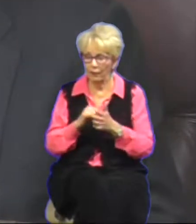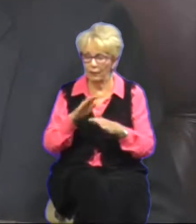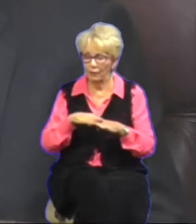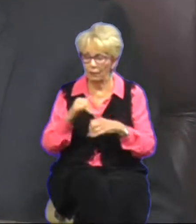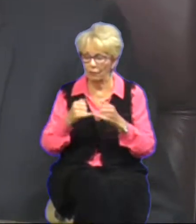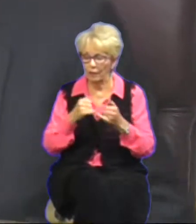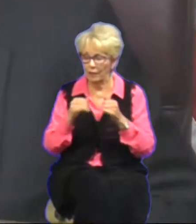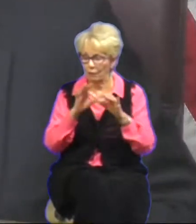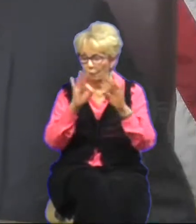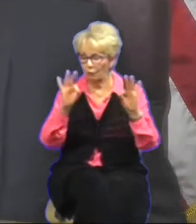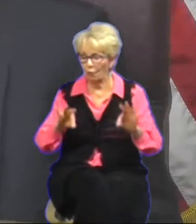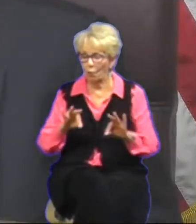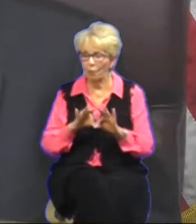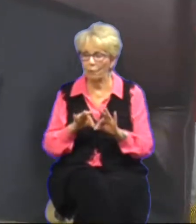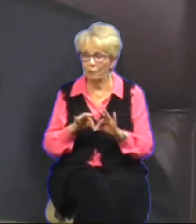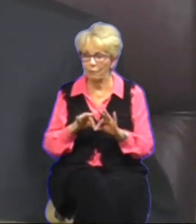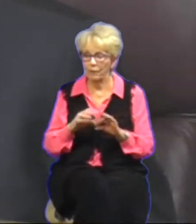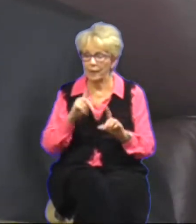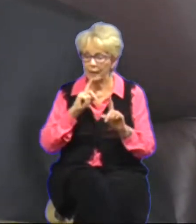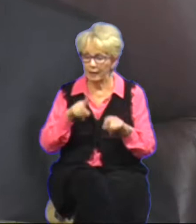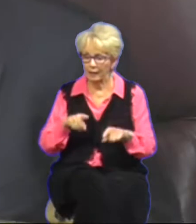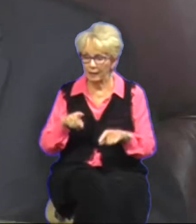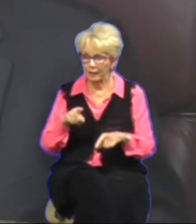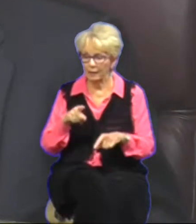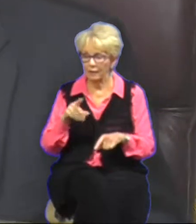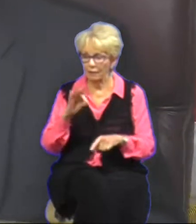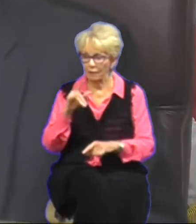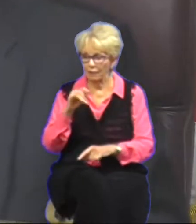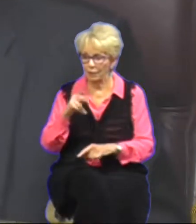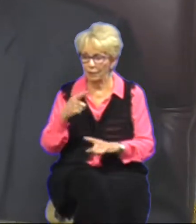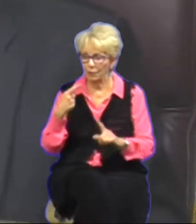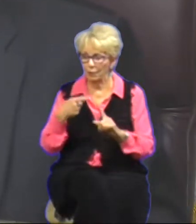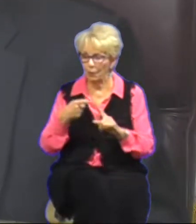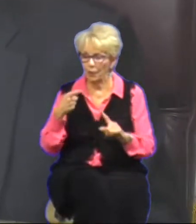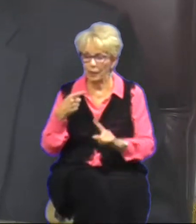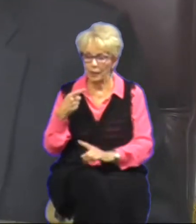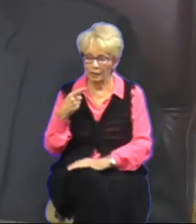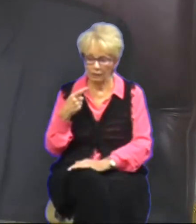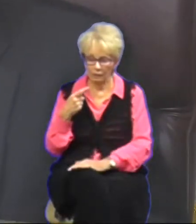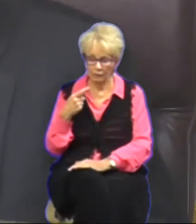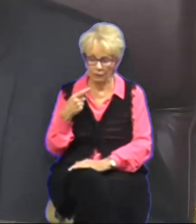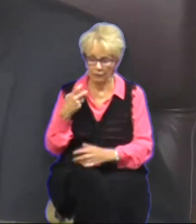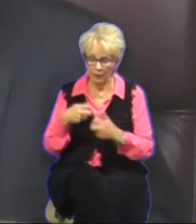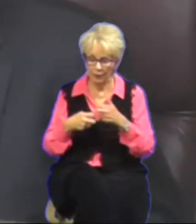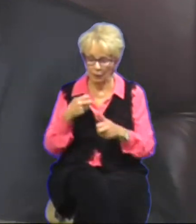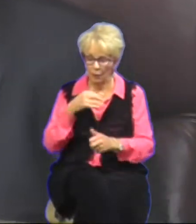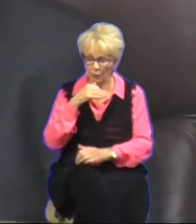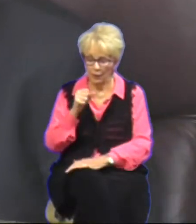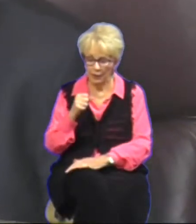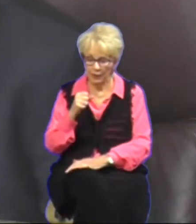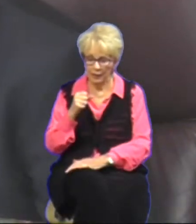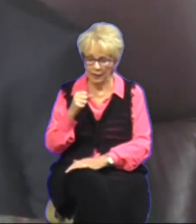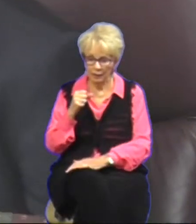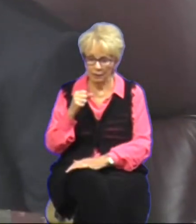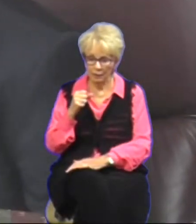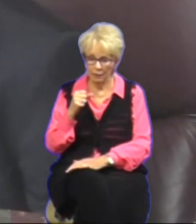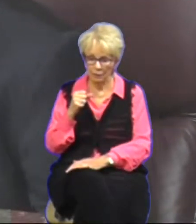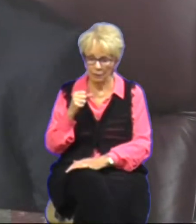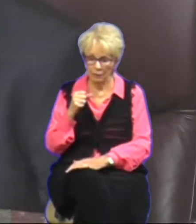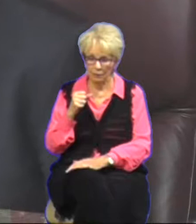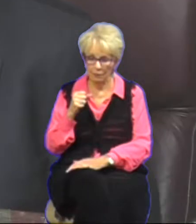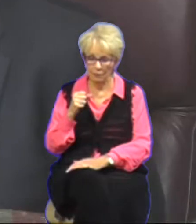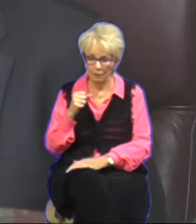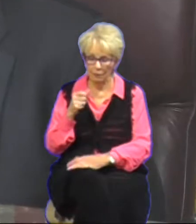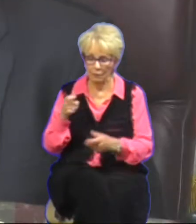form. To answer Councilman Fleming's point, the problem is that